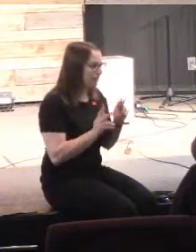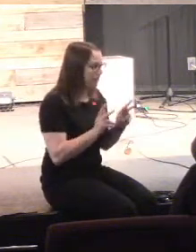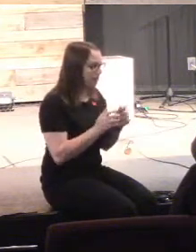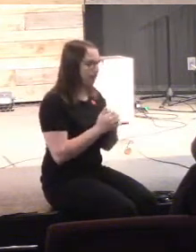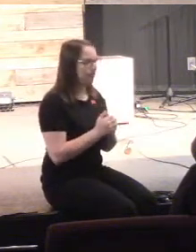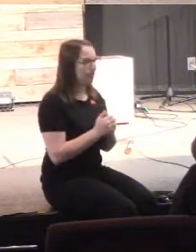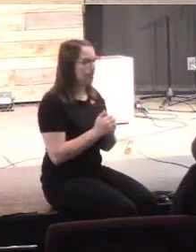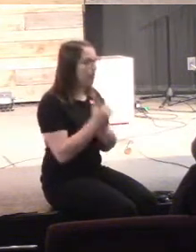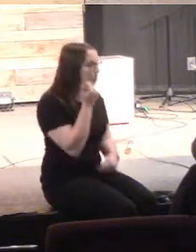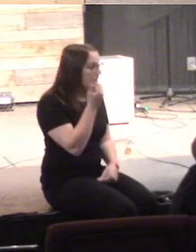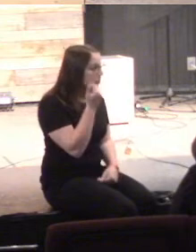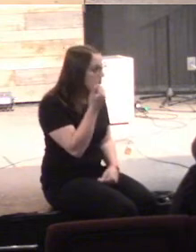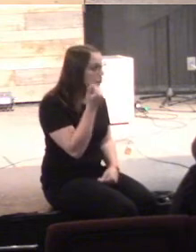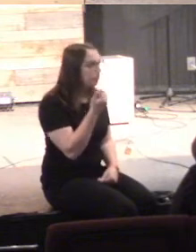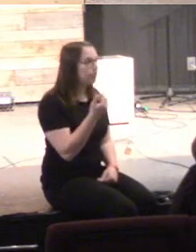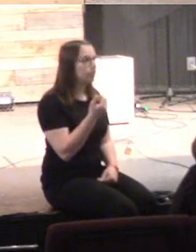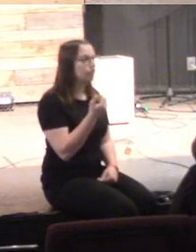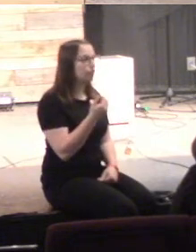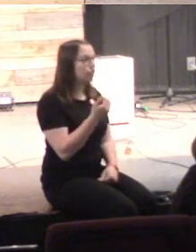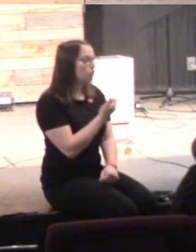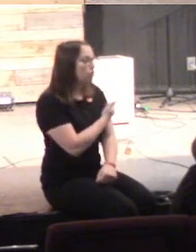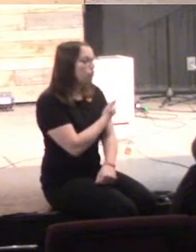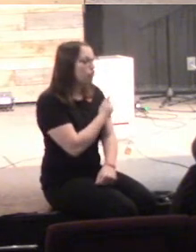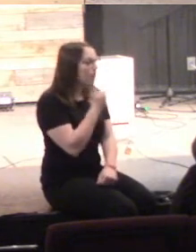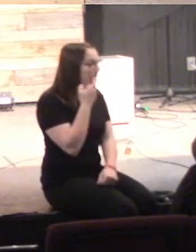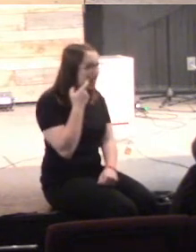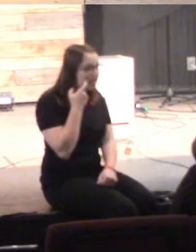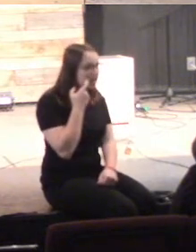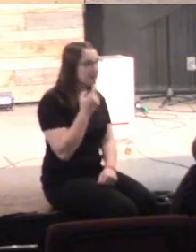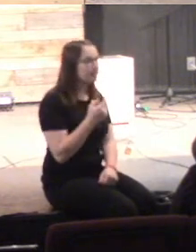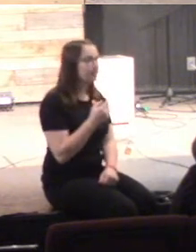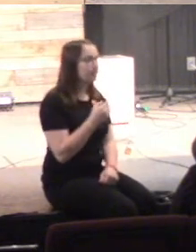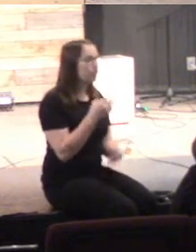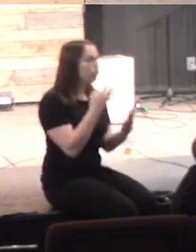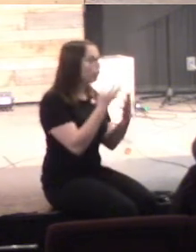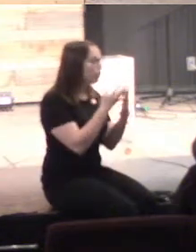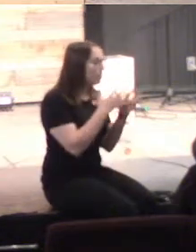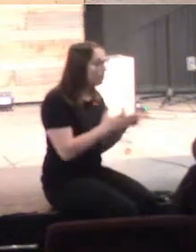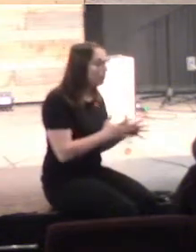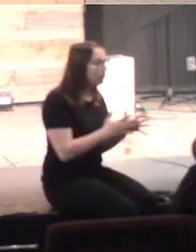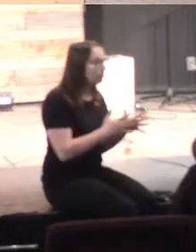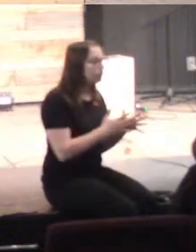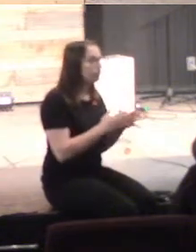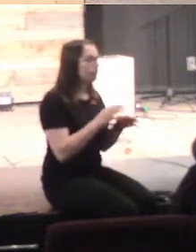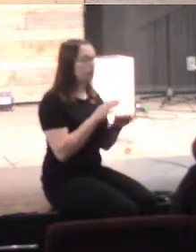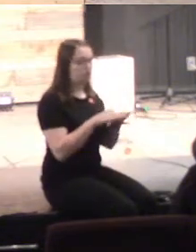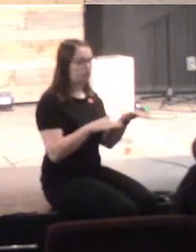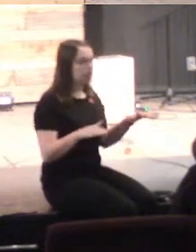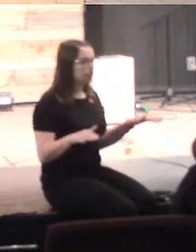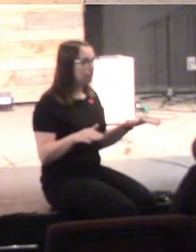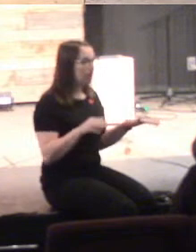prostitutes, drug addicts, criminals, child molesters,